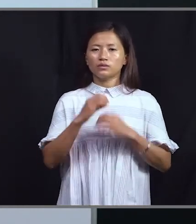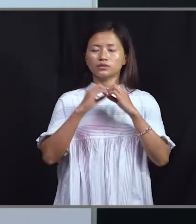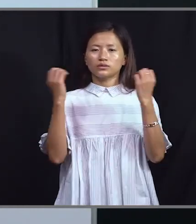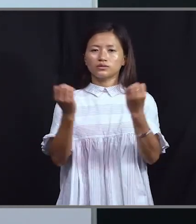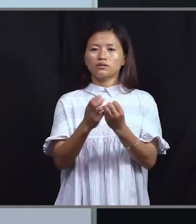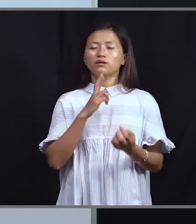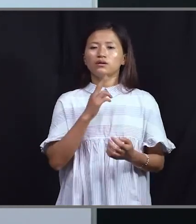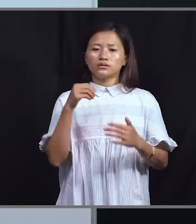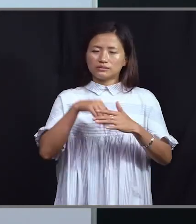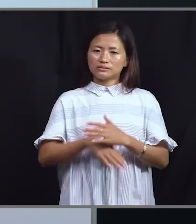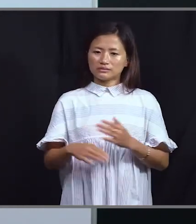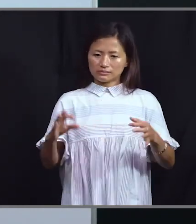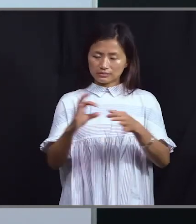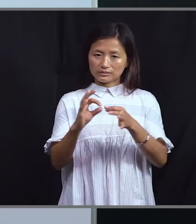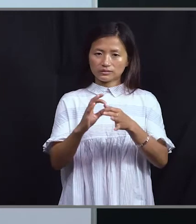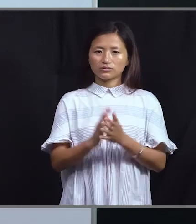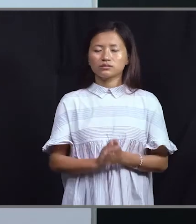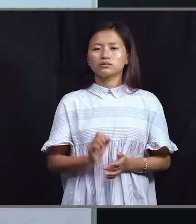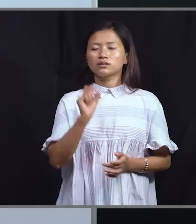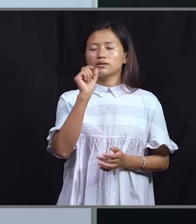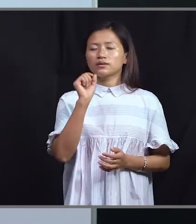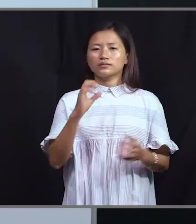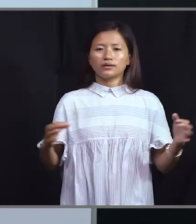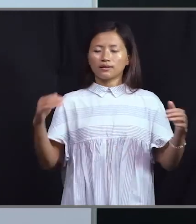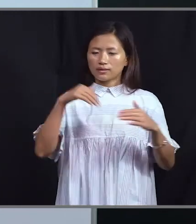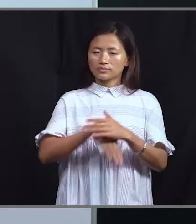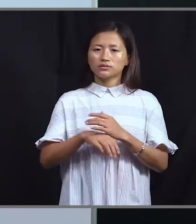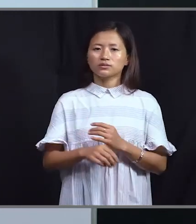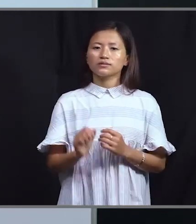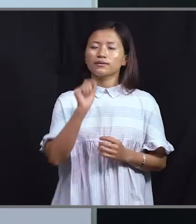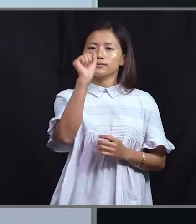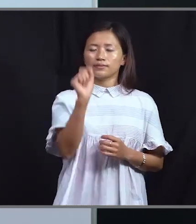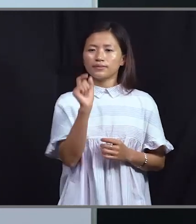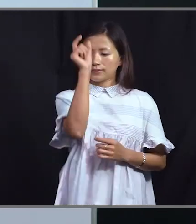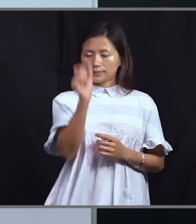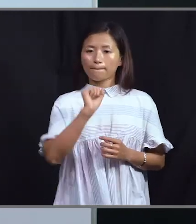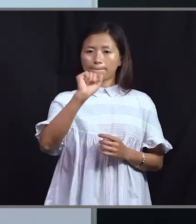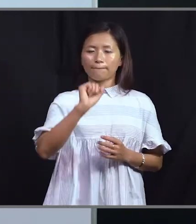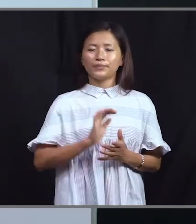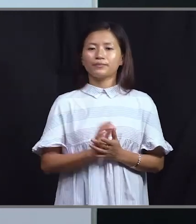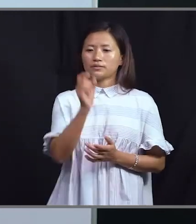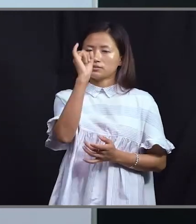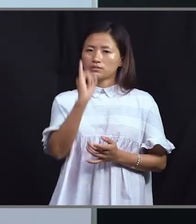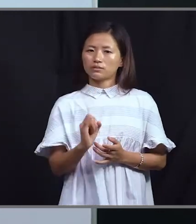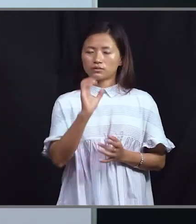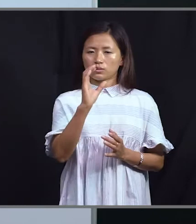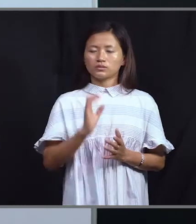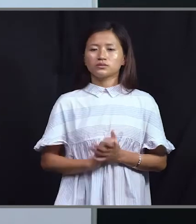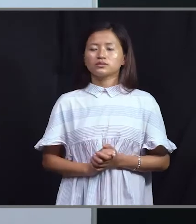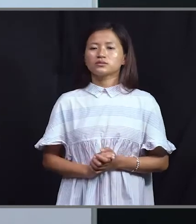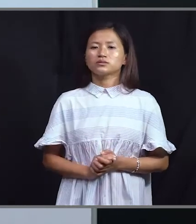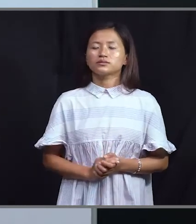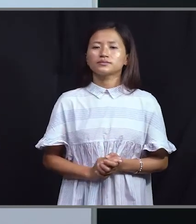are interrelated and interdependent, and thus coordination is required at all levels in all departments.